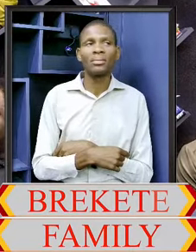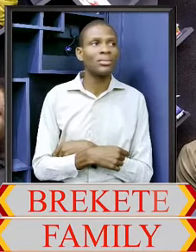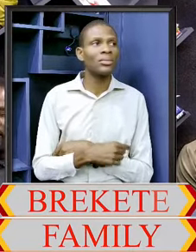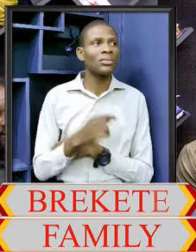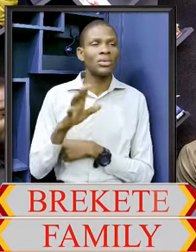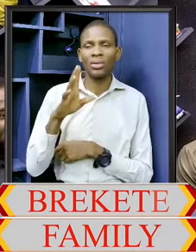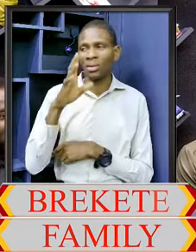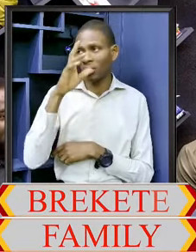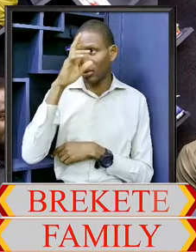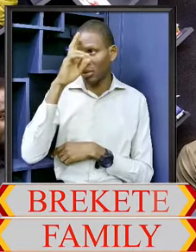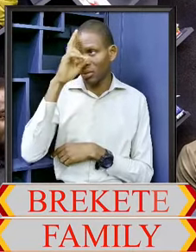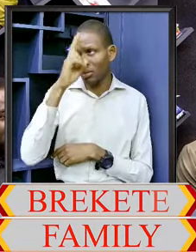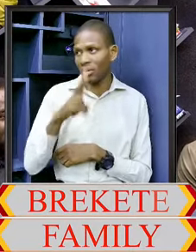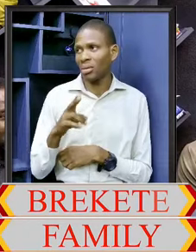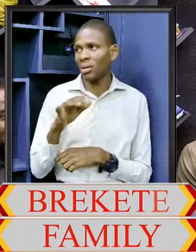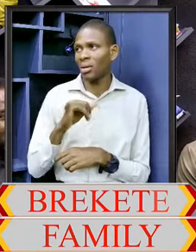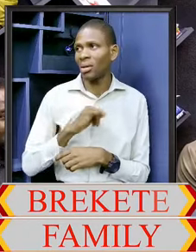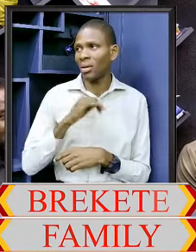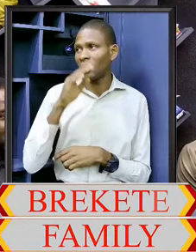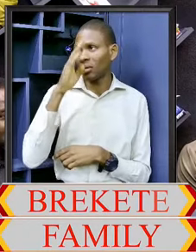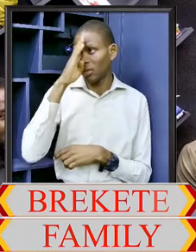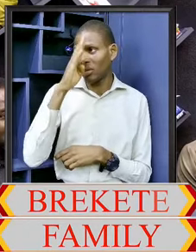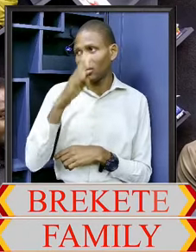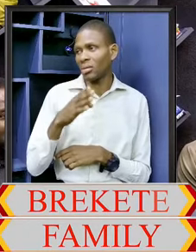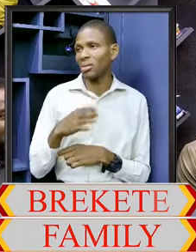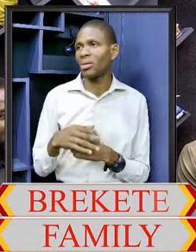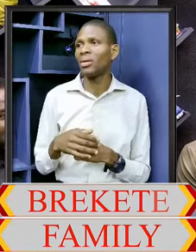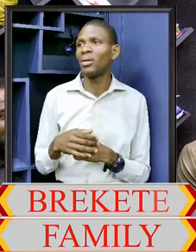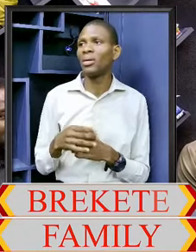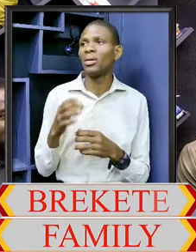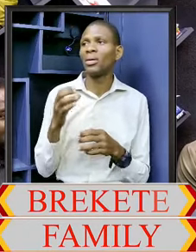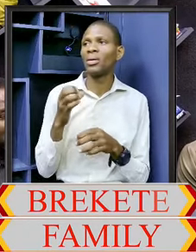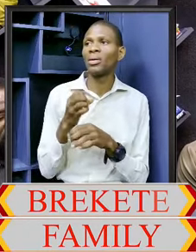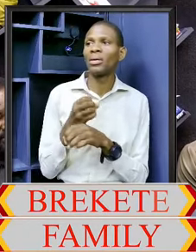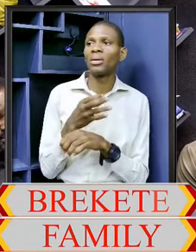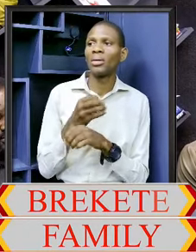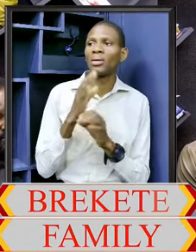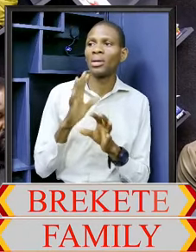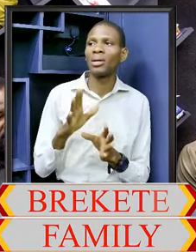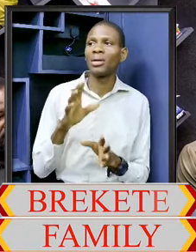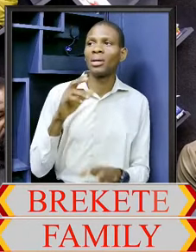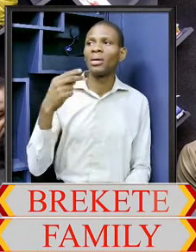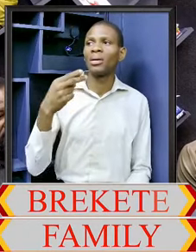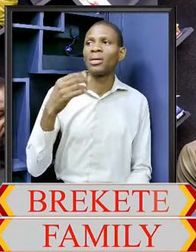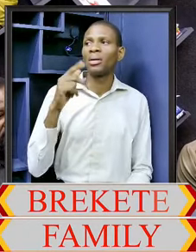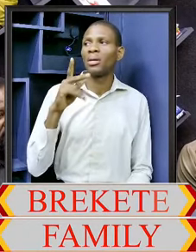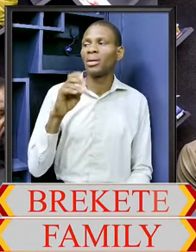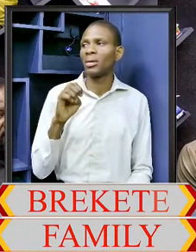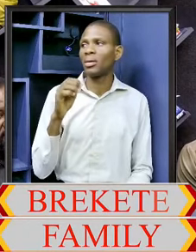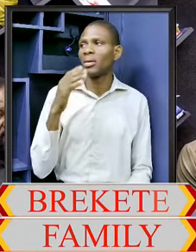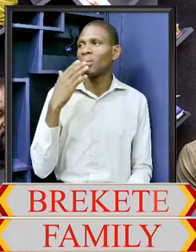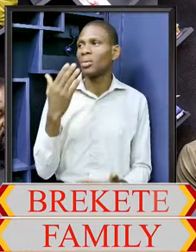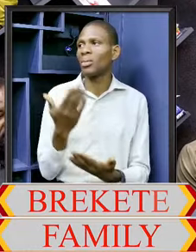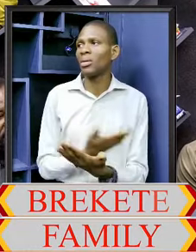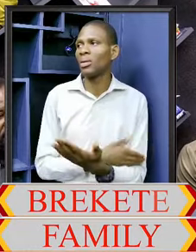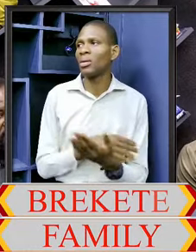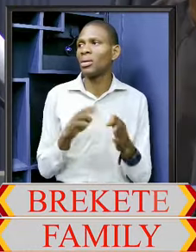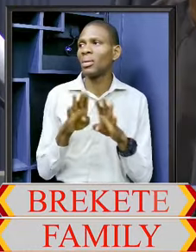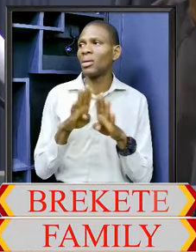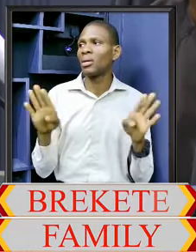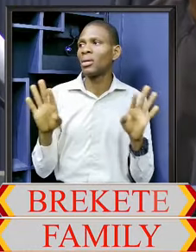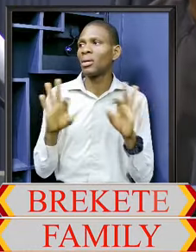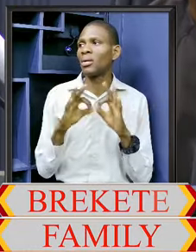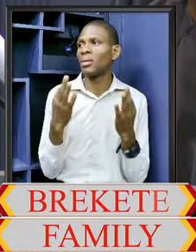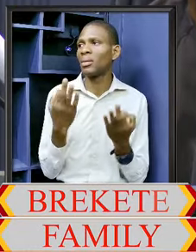Your Highness, sir. I agree to you, Consultant Ike. I agree good to morning, you too. Brekete